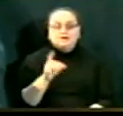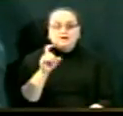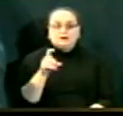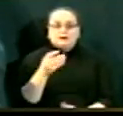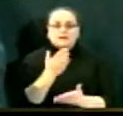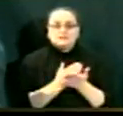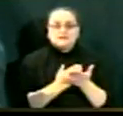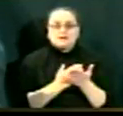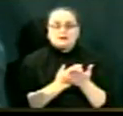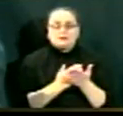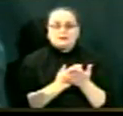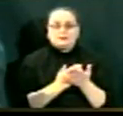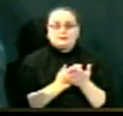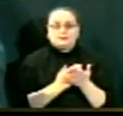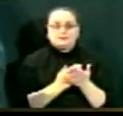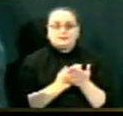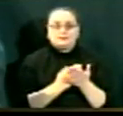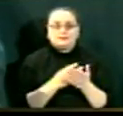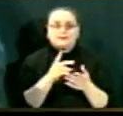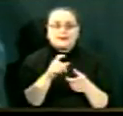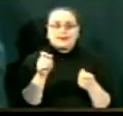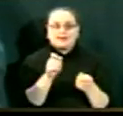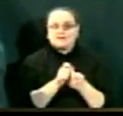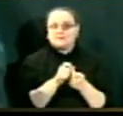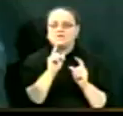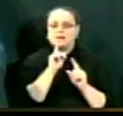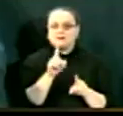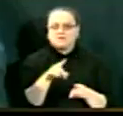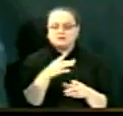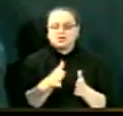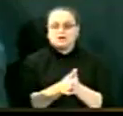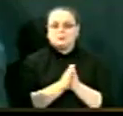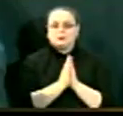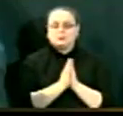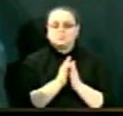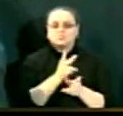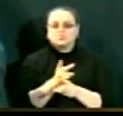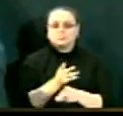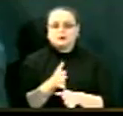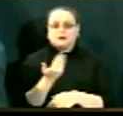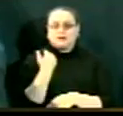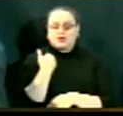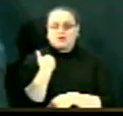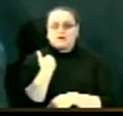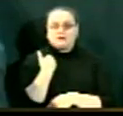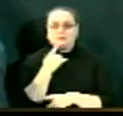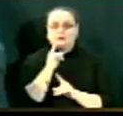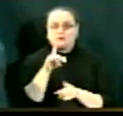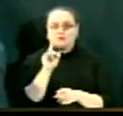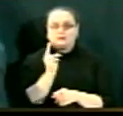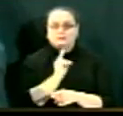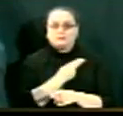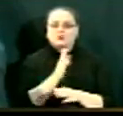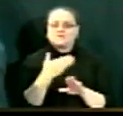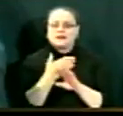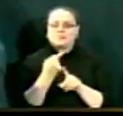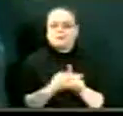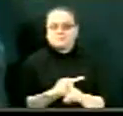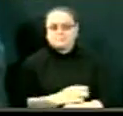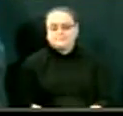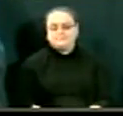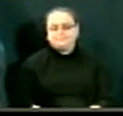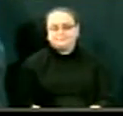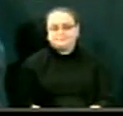some definitive answers, and I request, Superintendent, that you have a report for us next month.